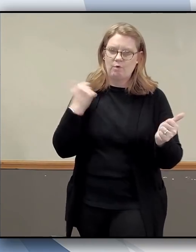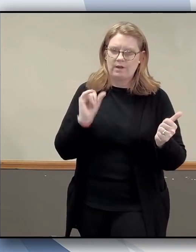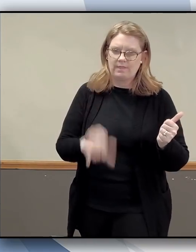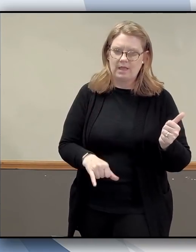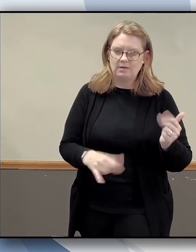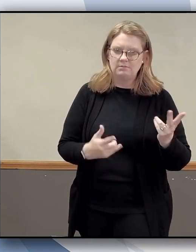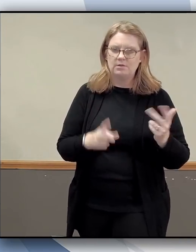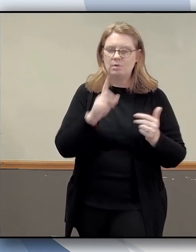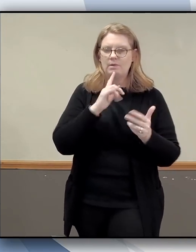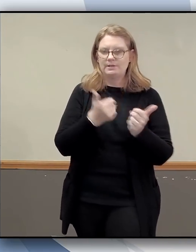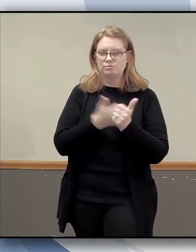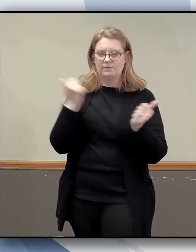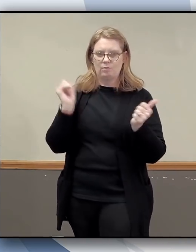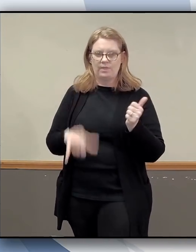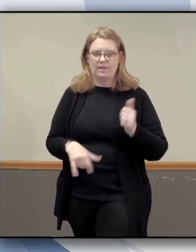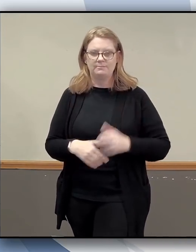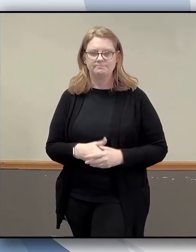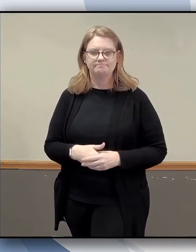sure we avoid that.